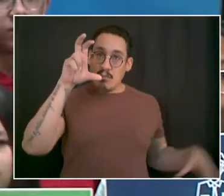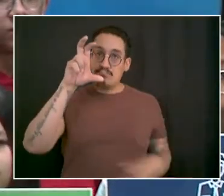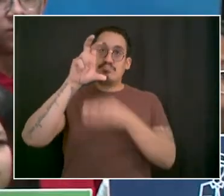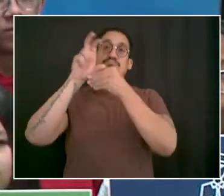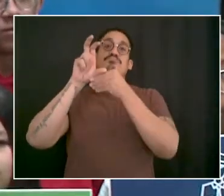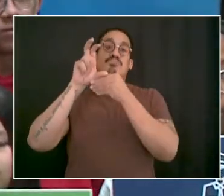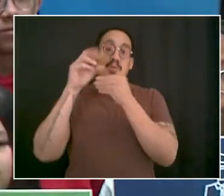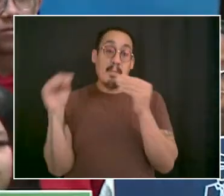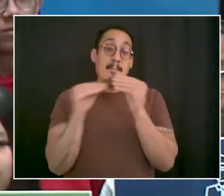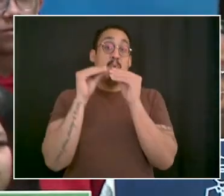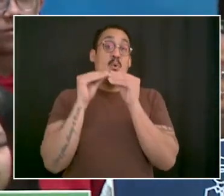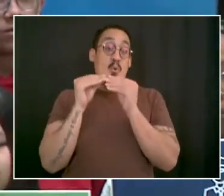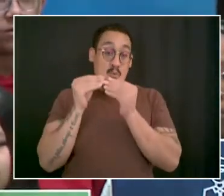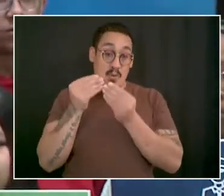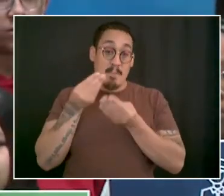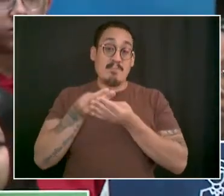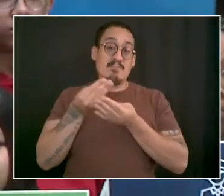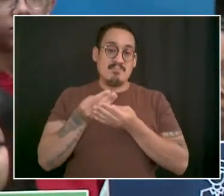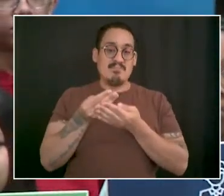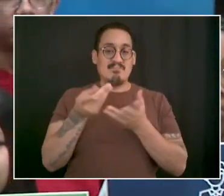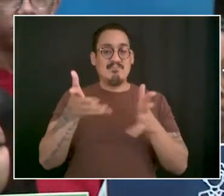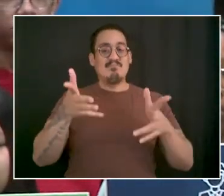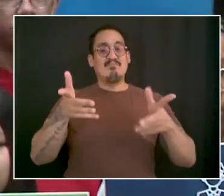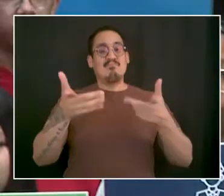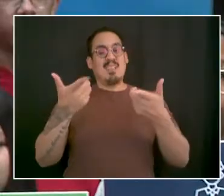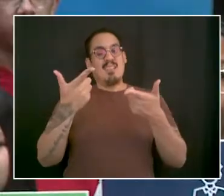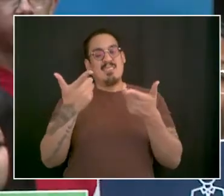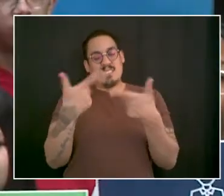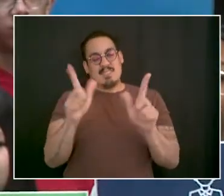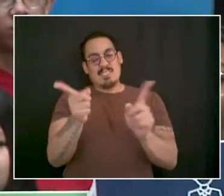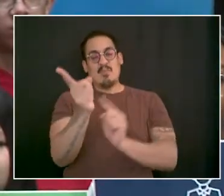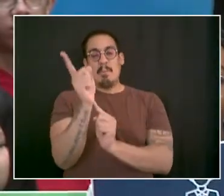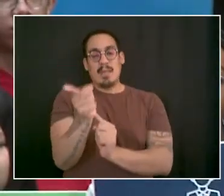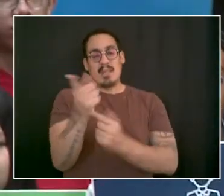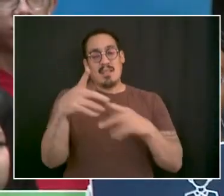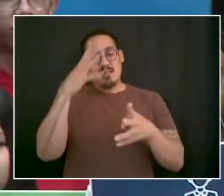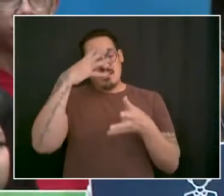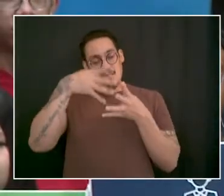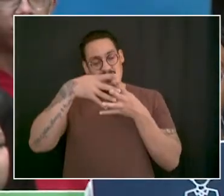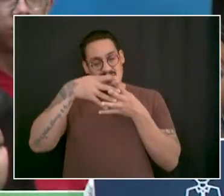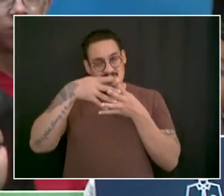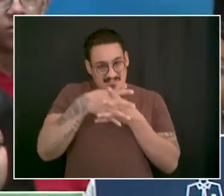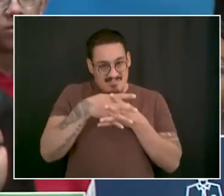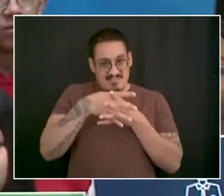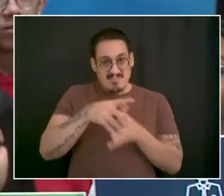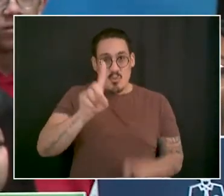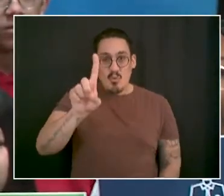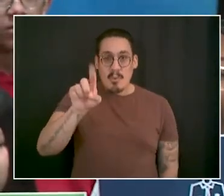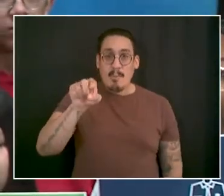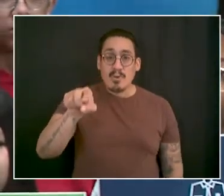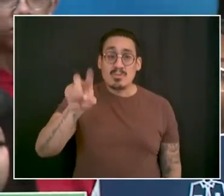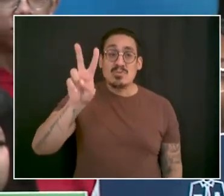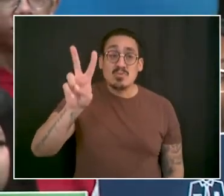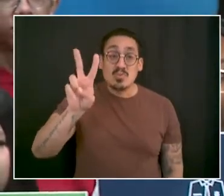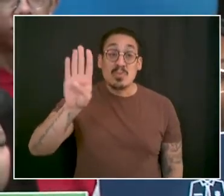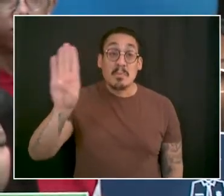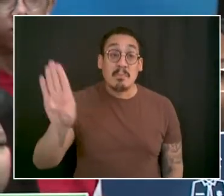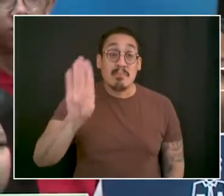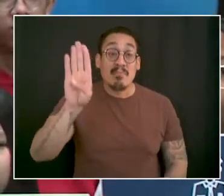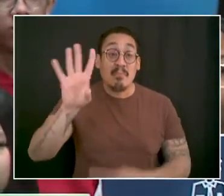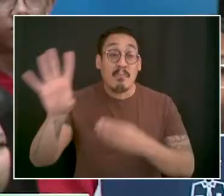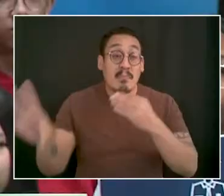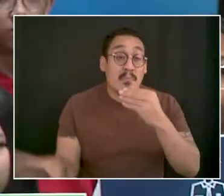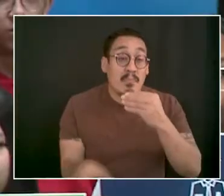Give yourself a minute to just let that sink in. $1.2 billion plus